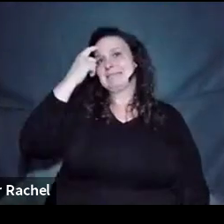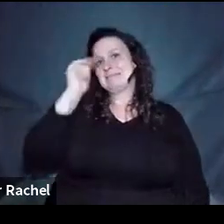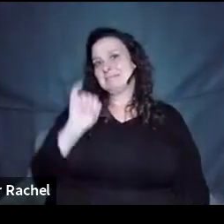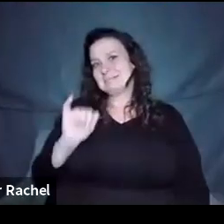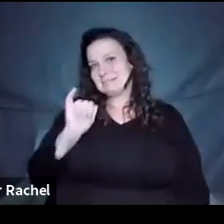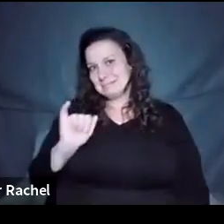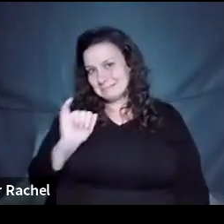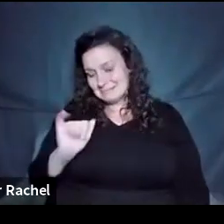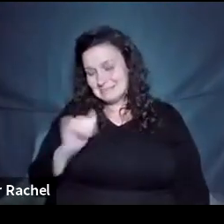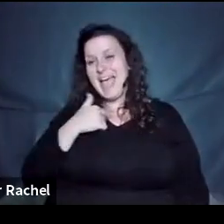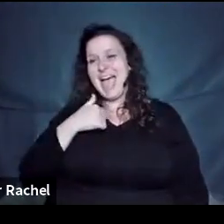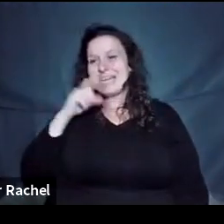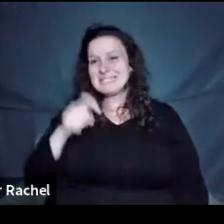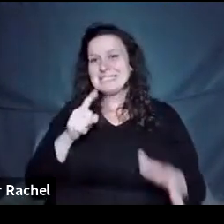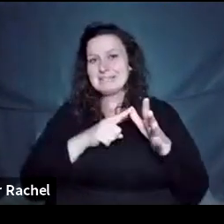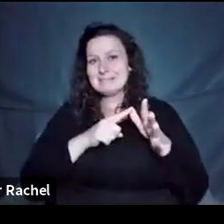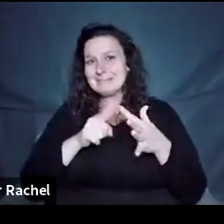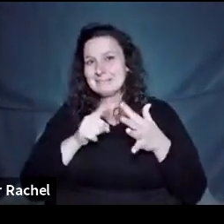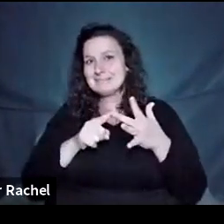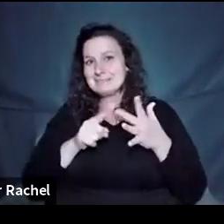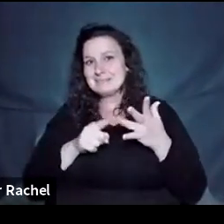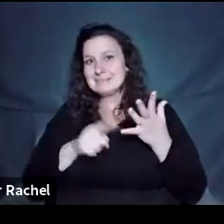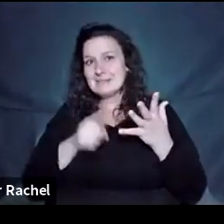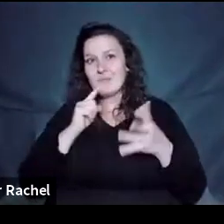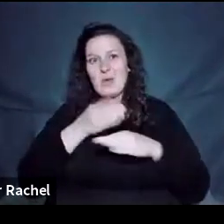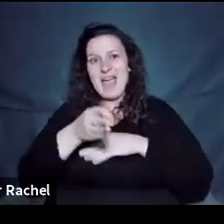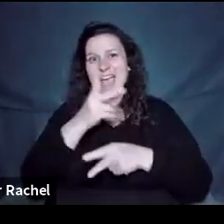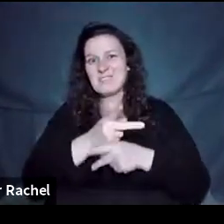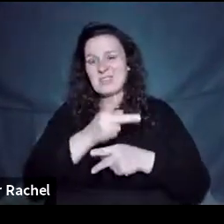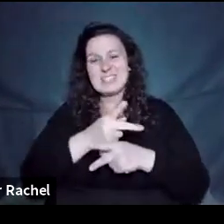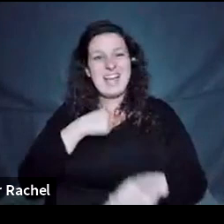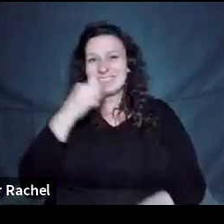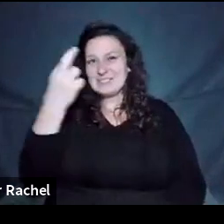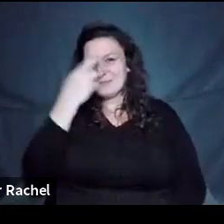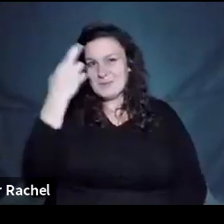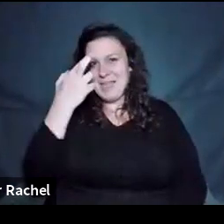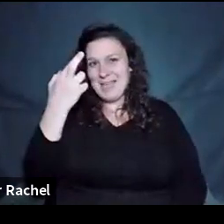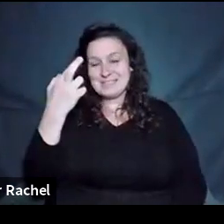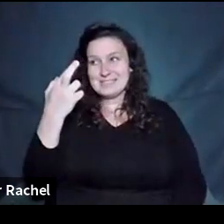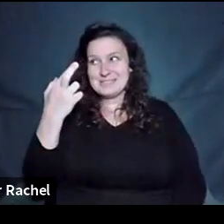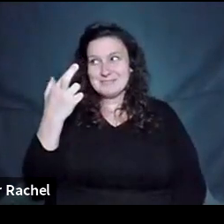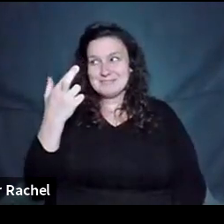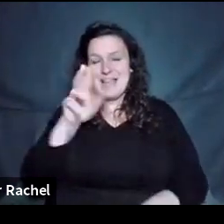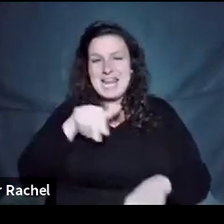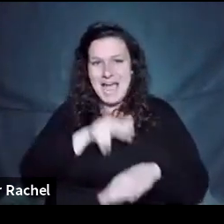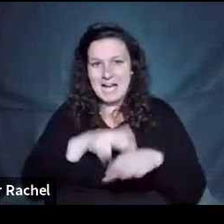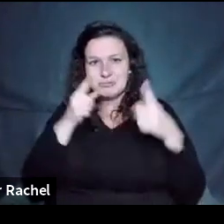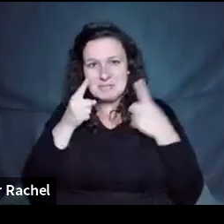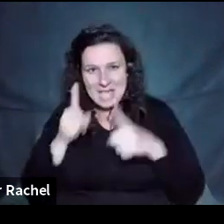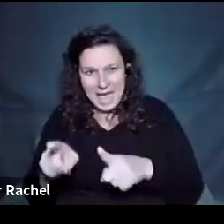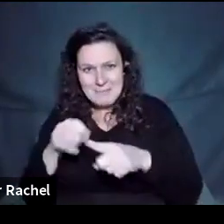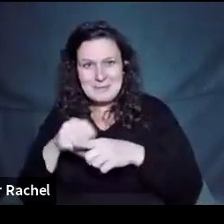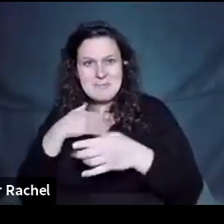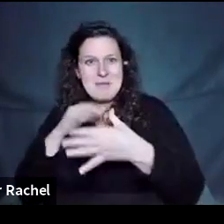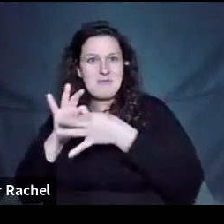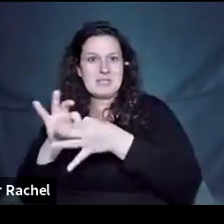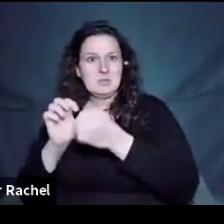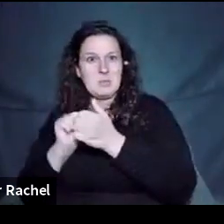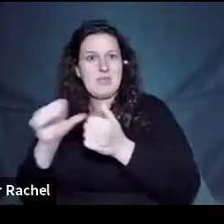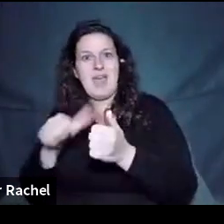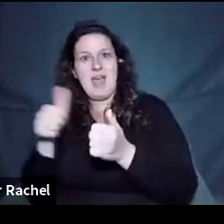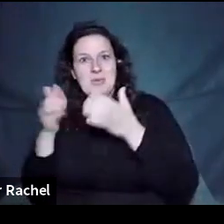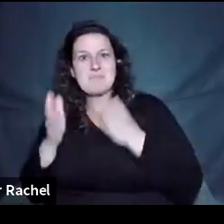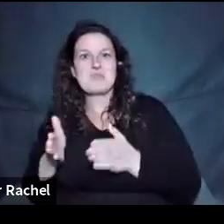are the things that I need for aftercare that I didn't realize had been kind of organically folded into my relationship with that other human.